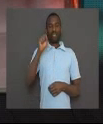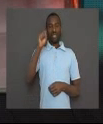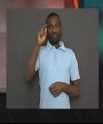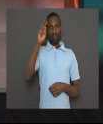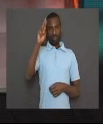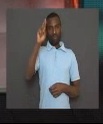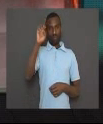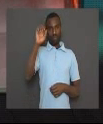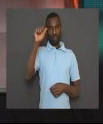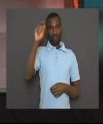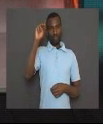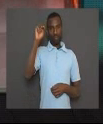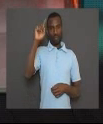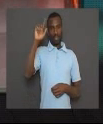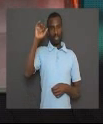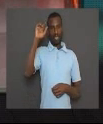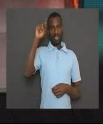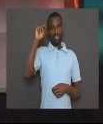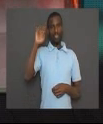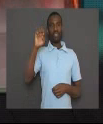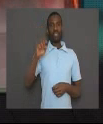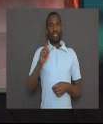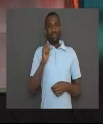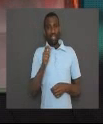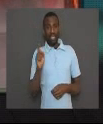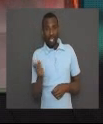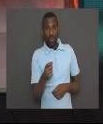relative to the ideal result.